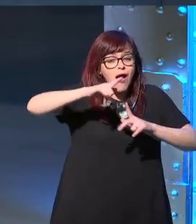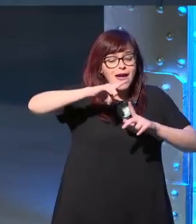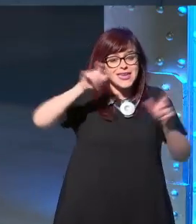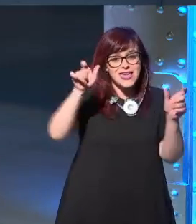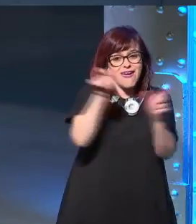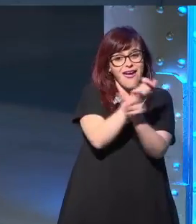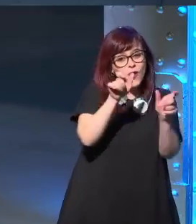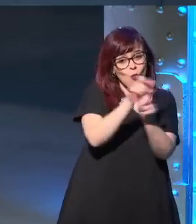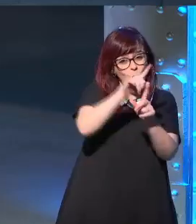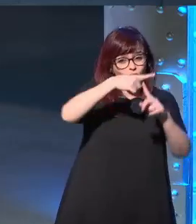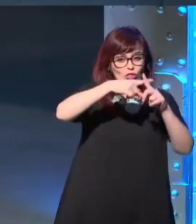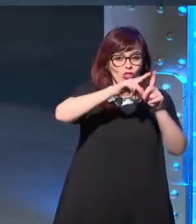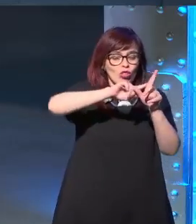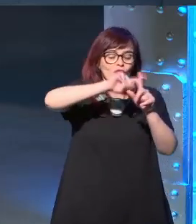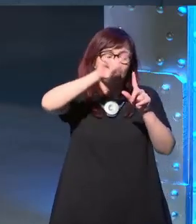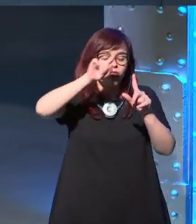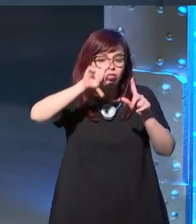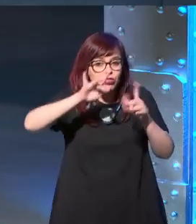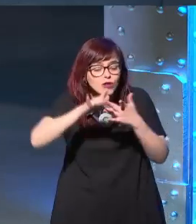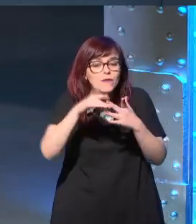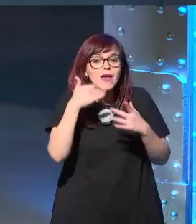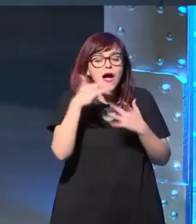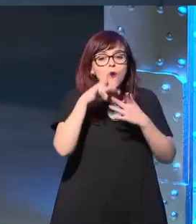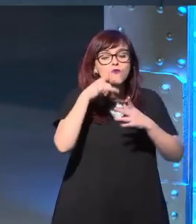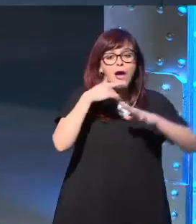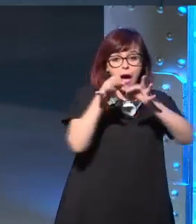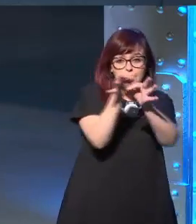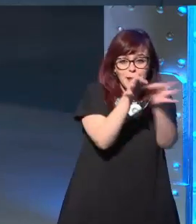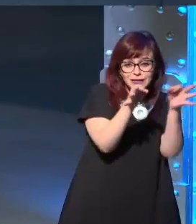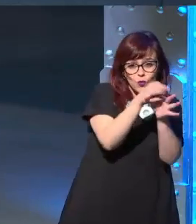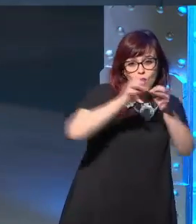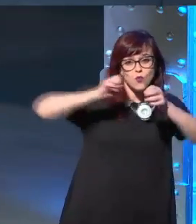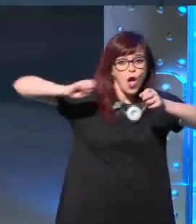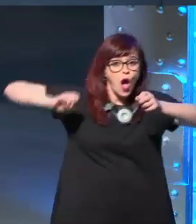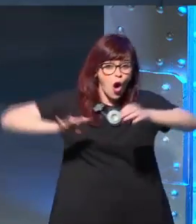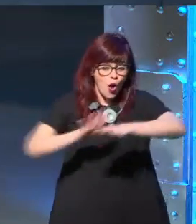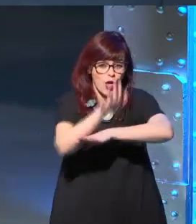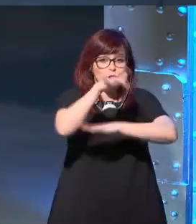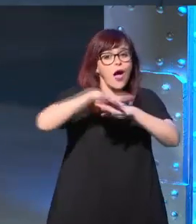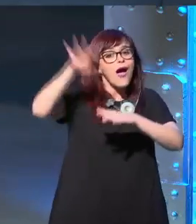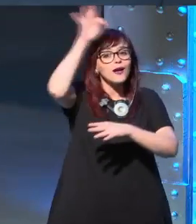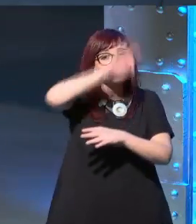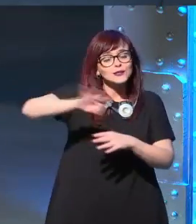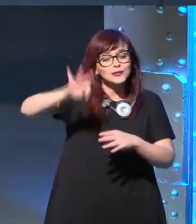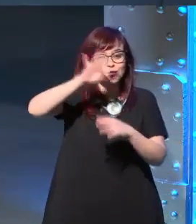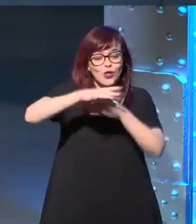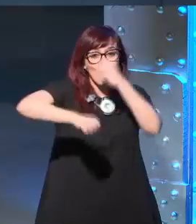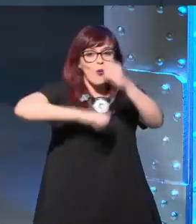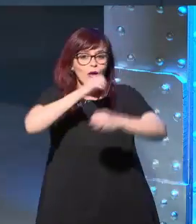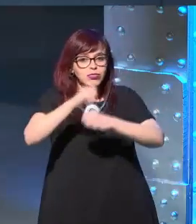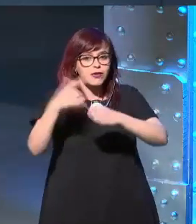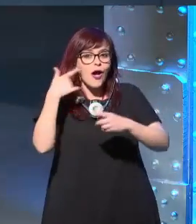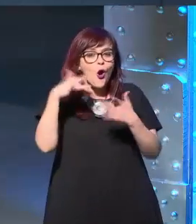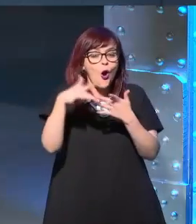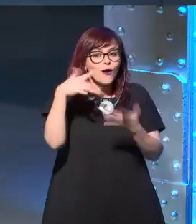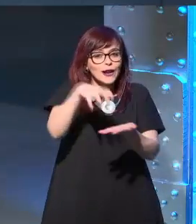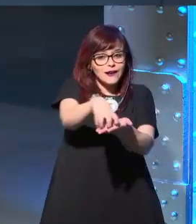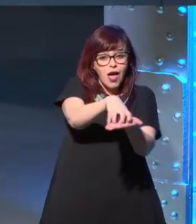when a wave and a particle, when quantum theory and relativity theory, or gravity and